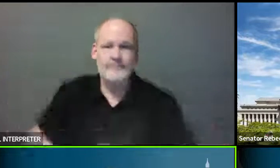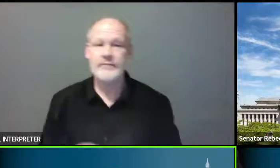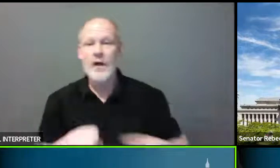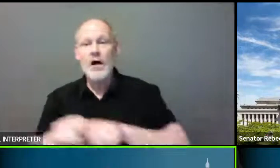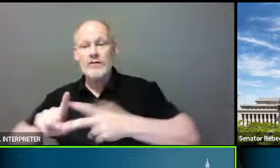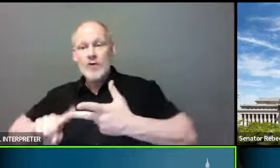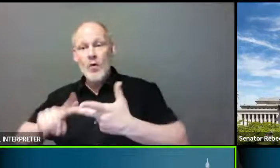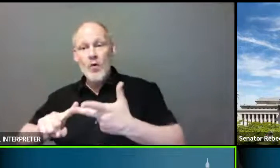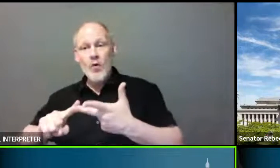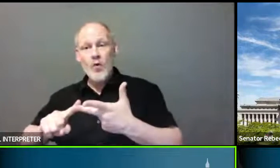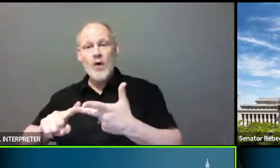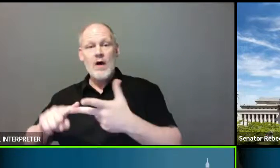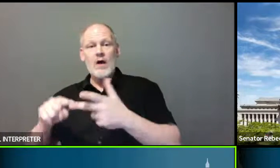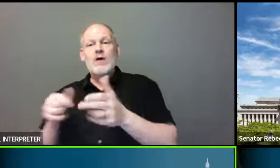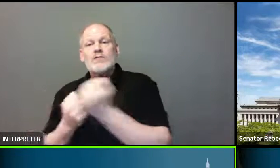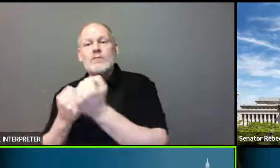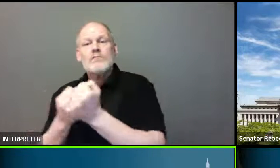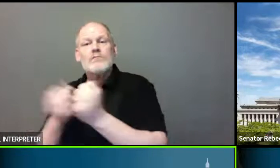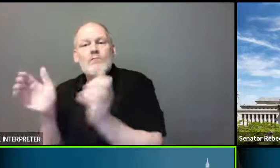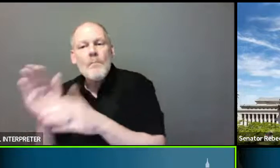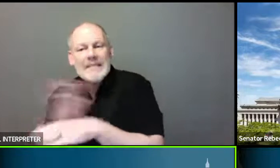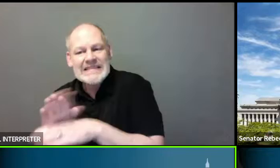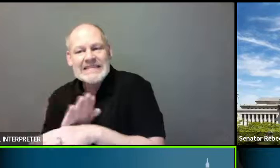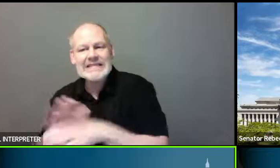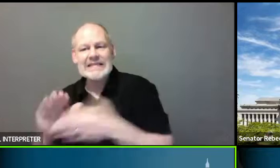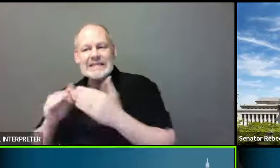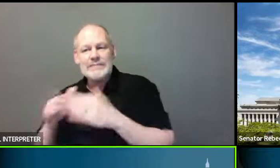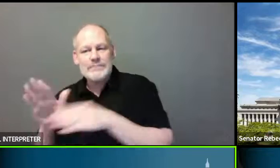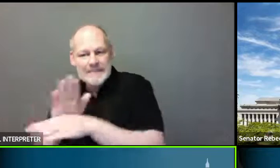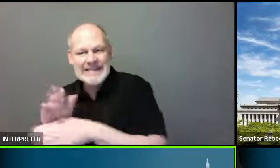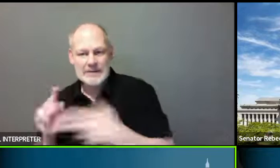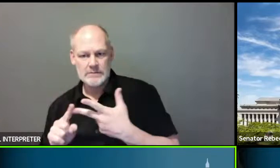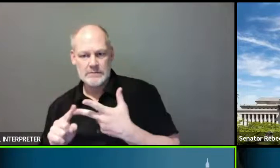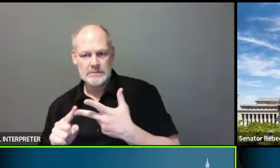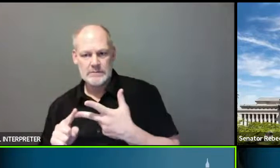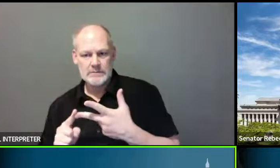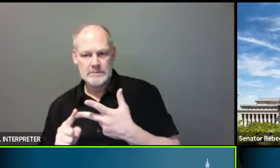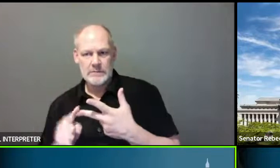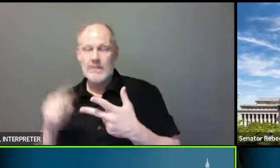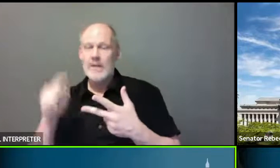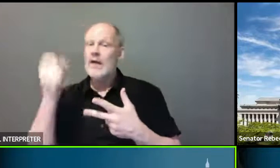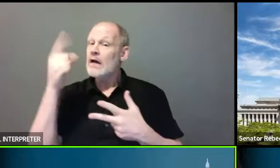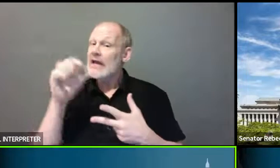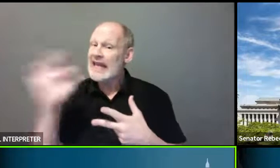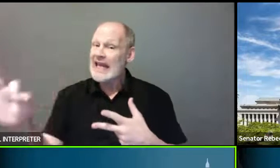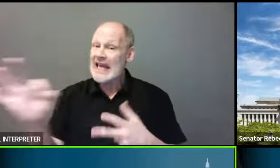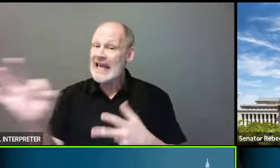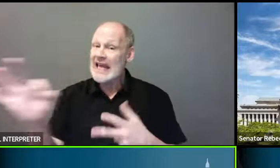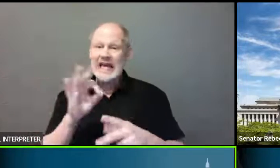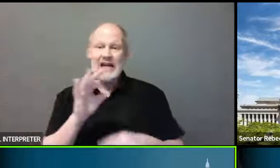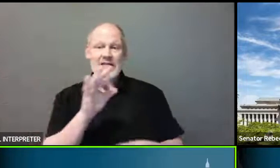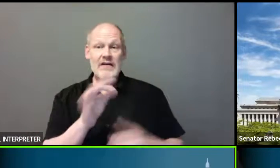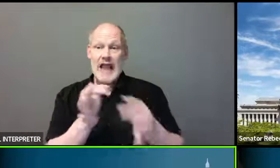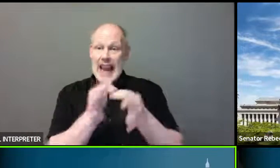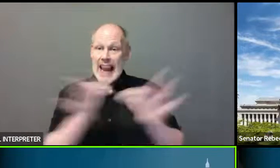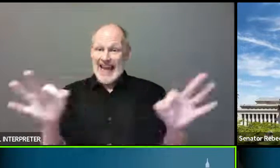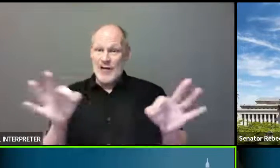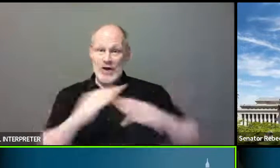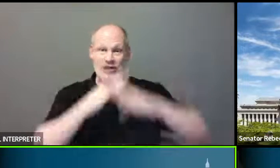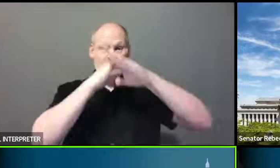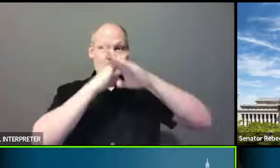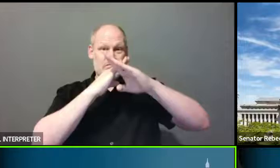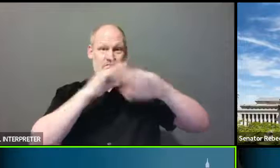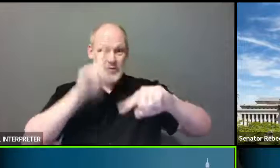small businesses and their recovery, because when language becomes a barrier, when culture becomes a barrier, it's